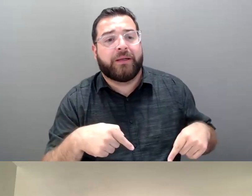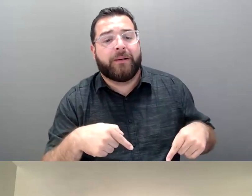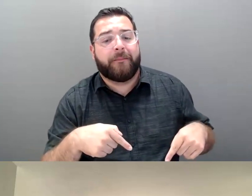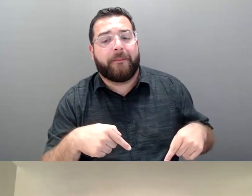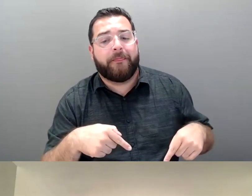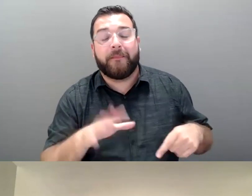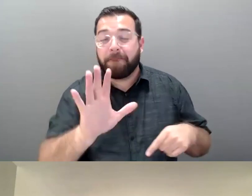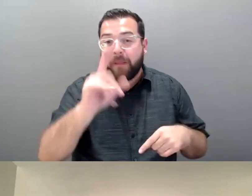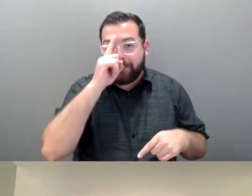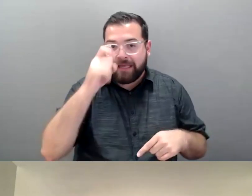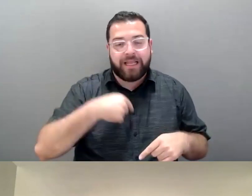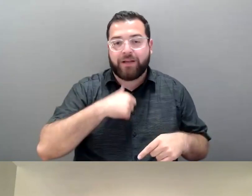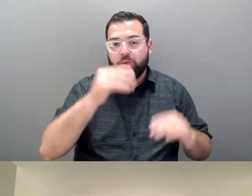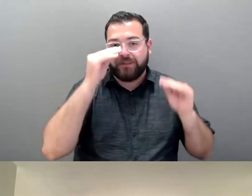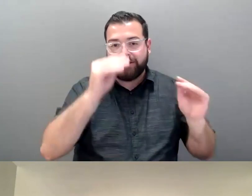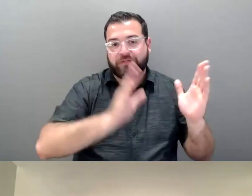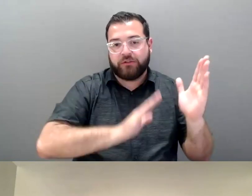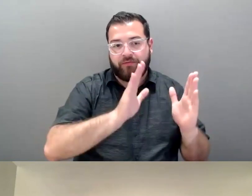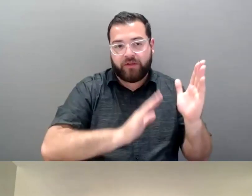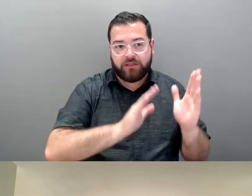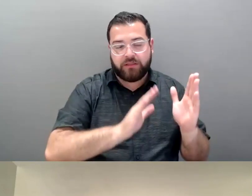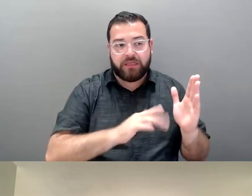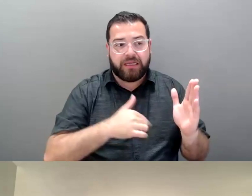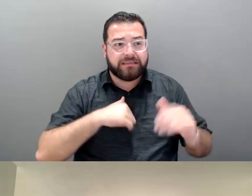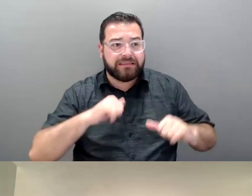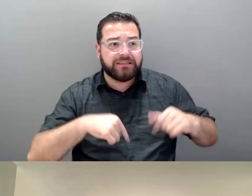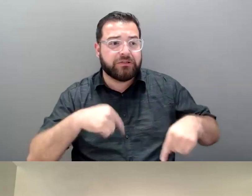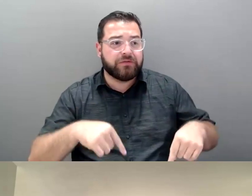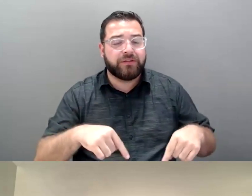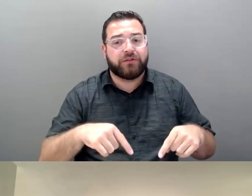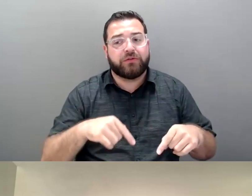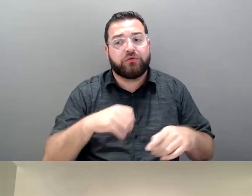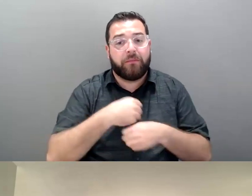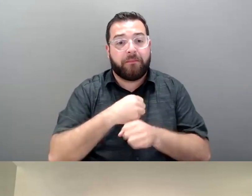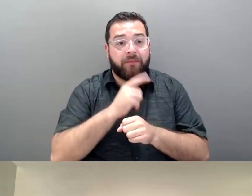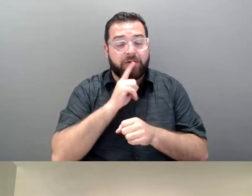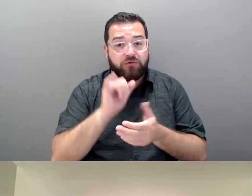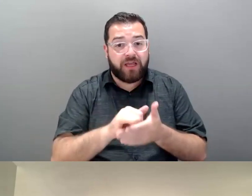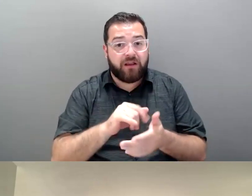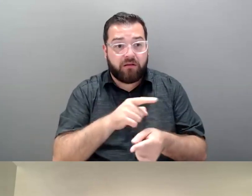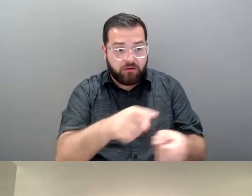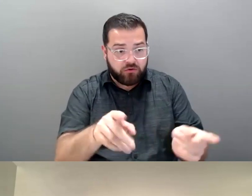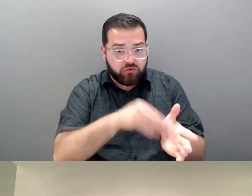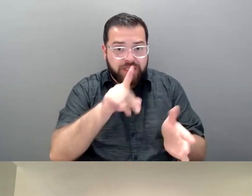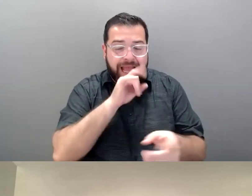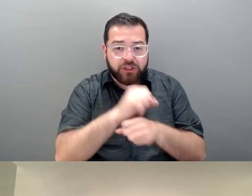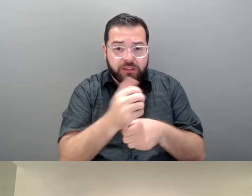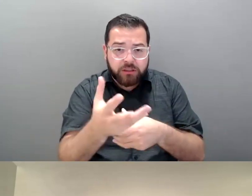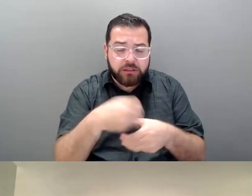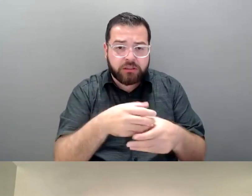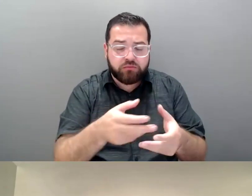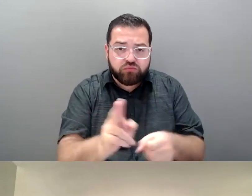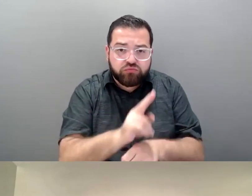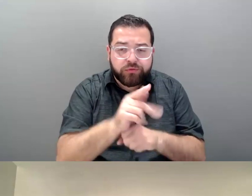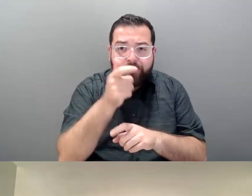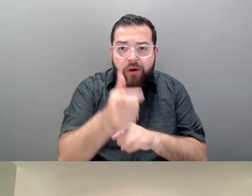because I'm not face to face, to make sure that they're actually engaging in if I make a video or have a text for them to